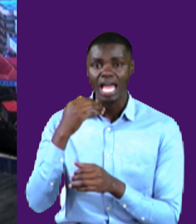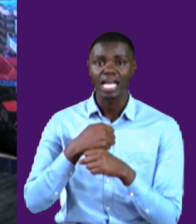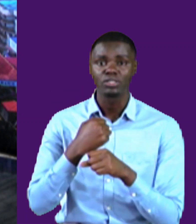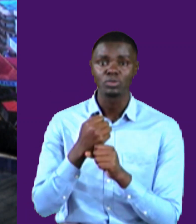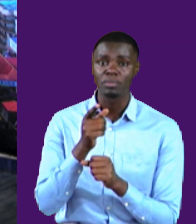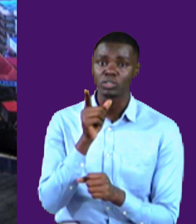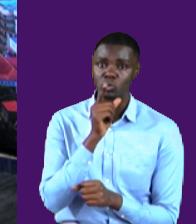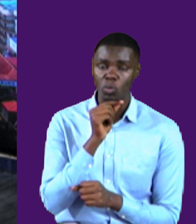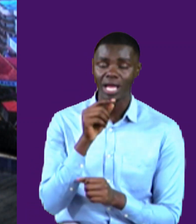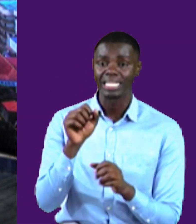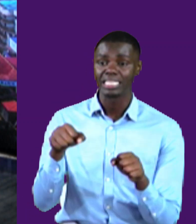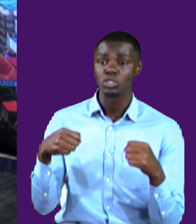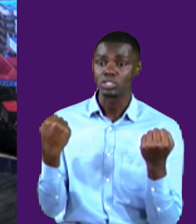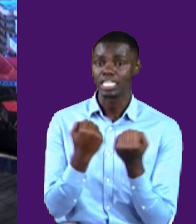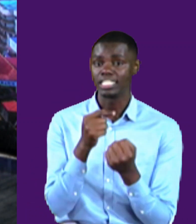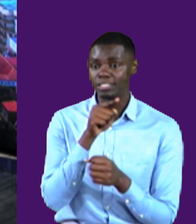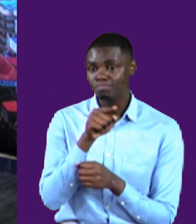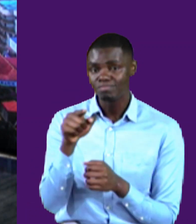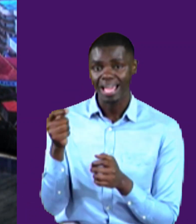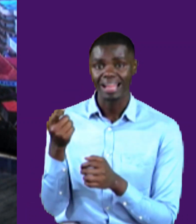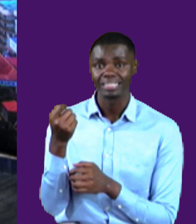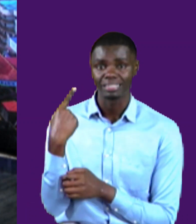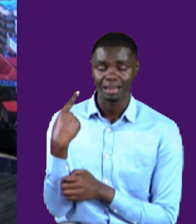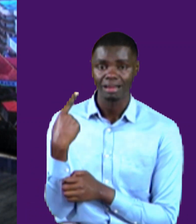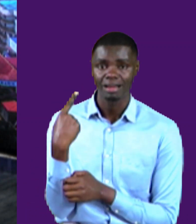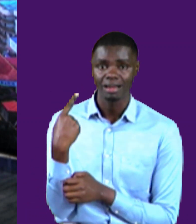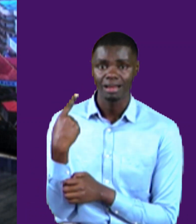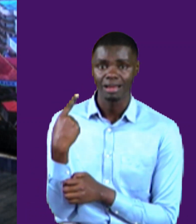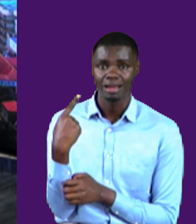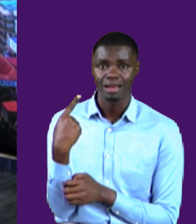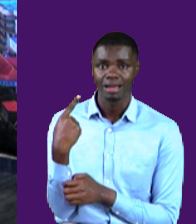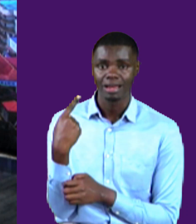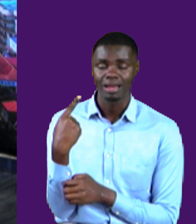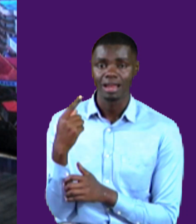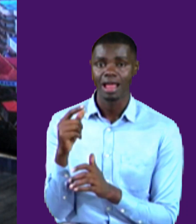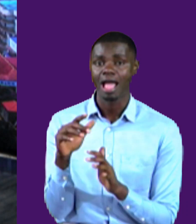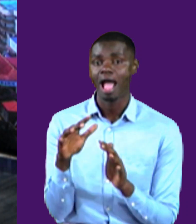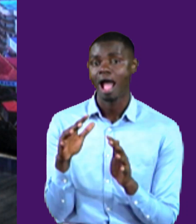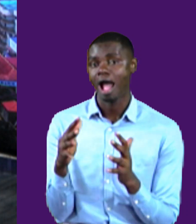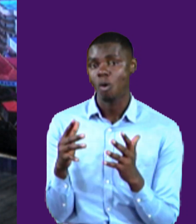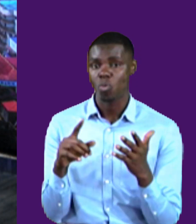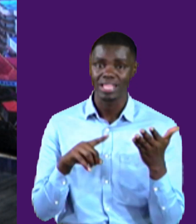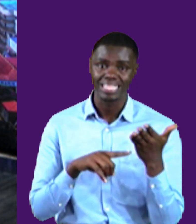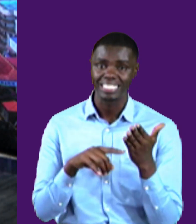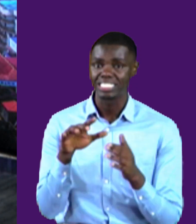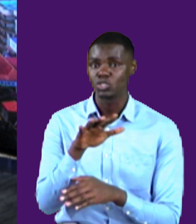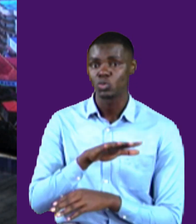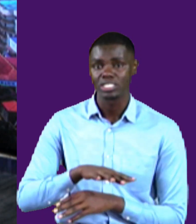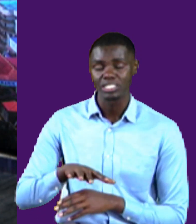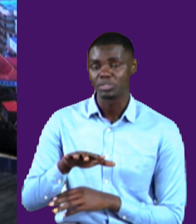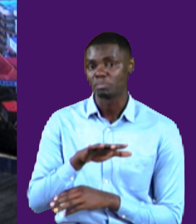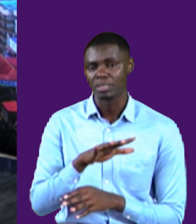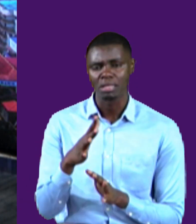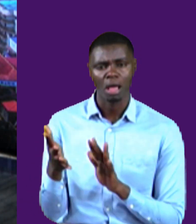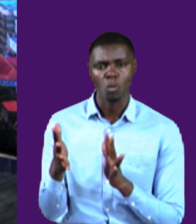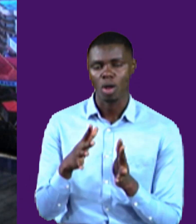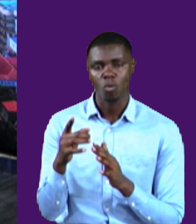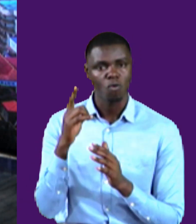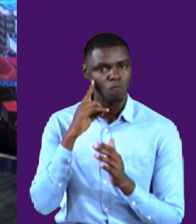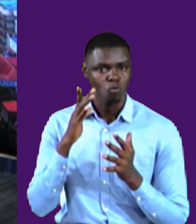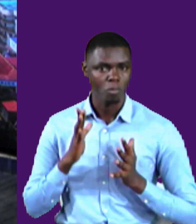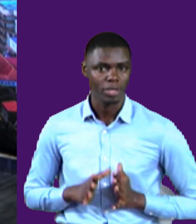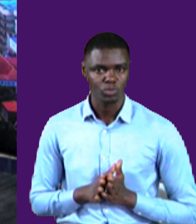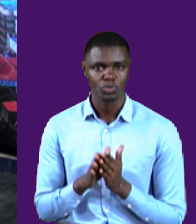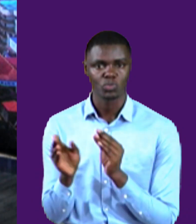sure that the society understands how the digital space is for the